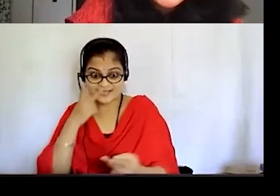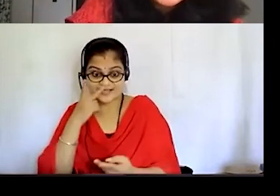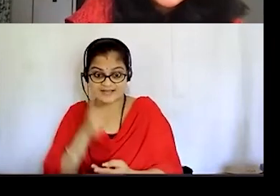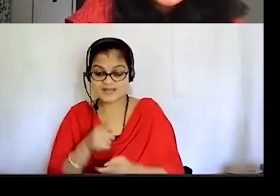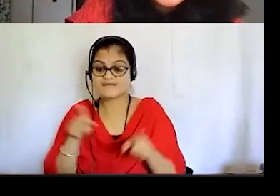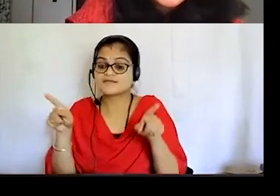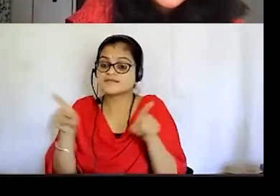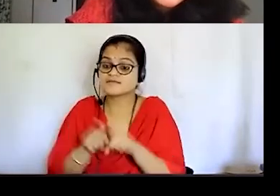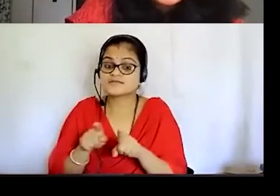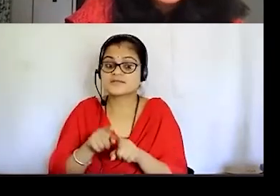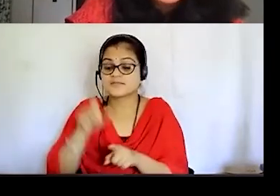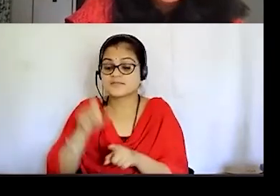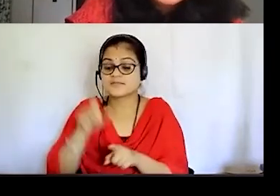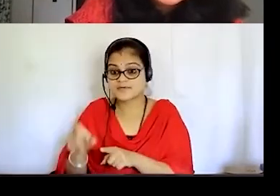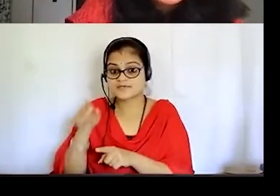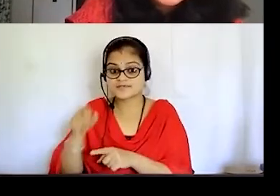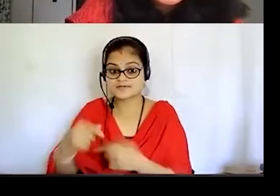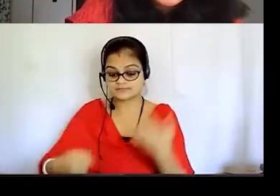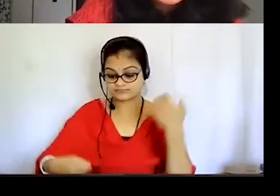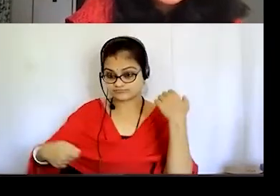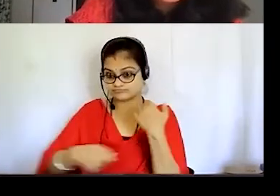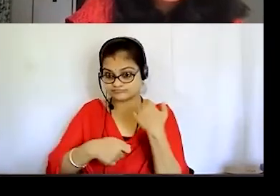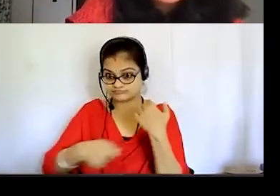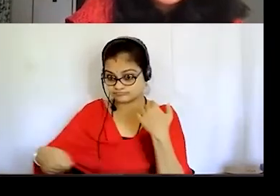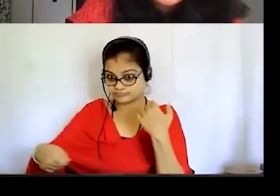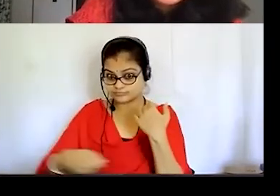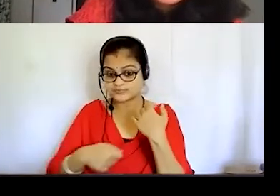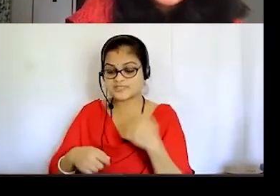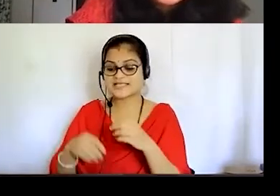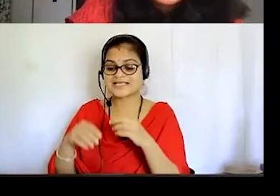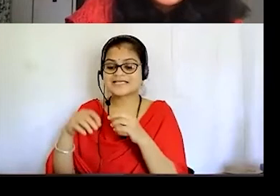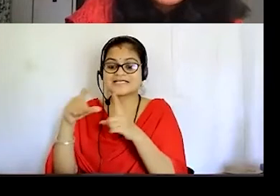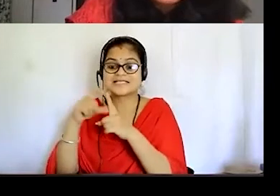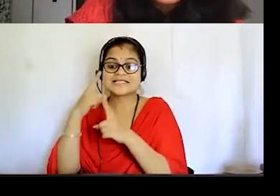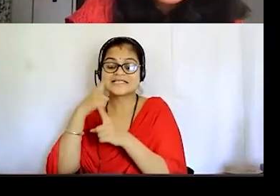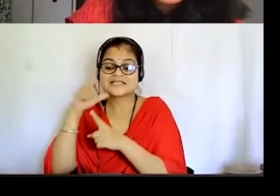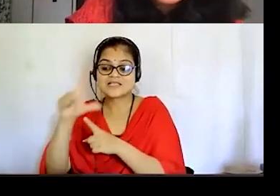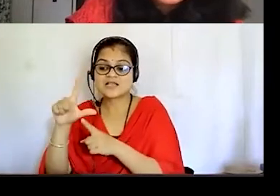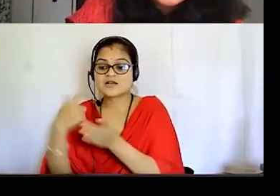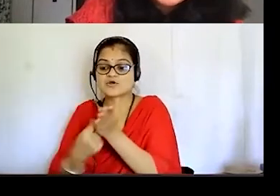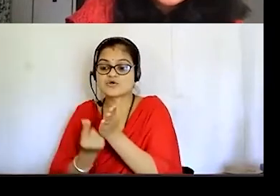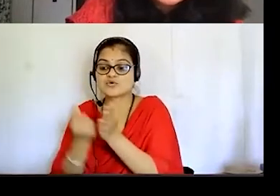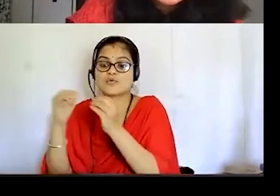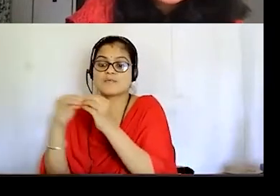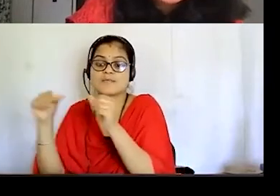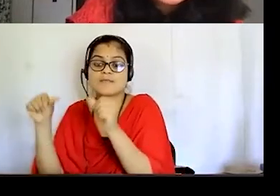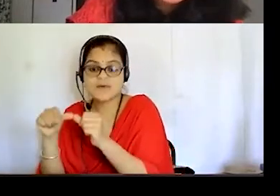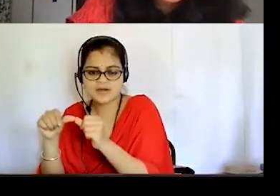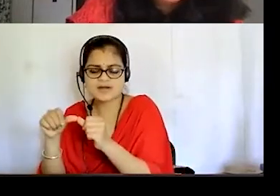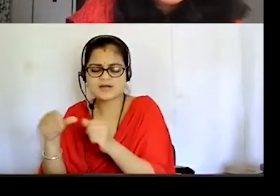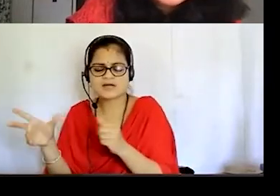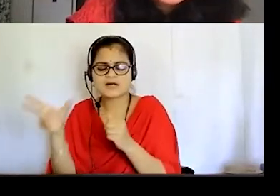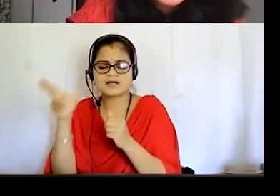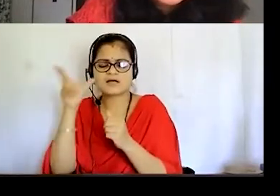image of an artist holding a musical instrument called the Dilruba. How emotionally refreshing it is to hear